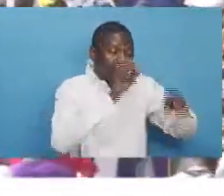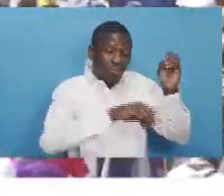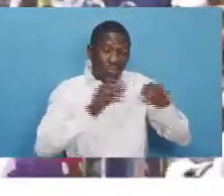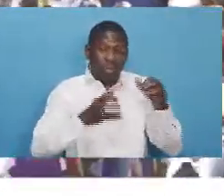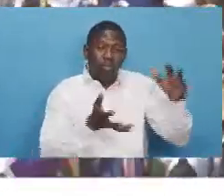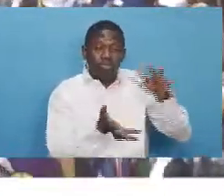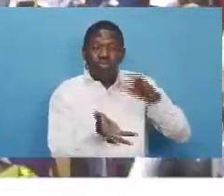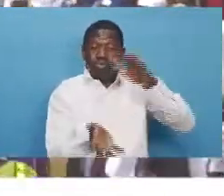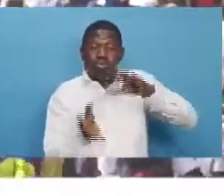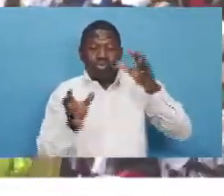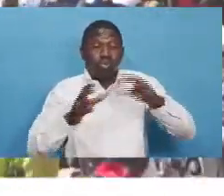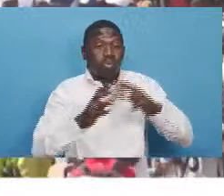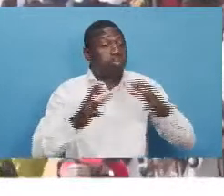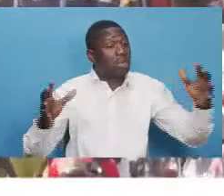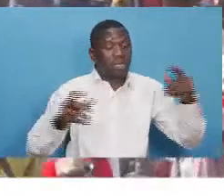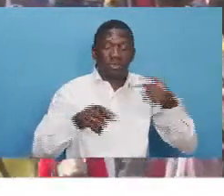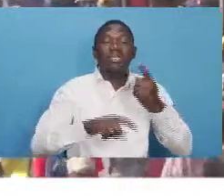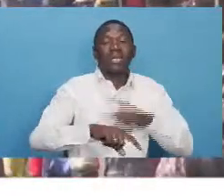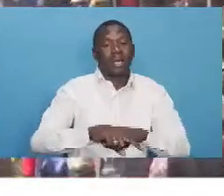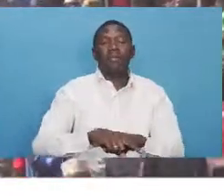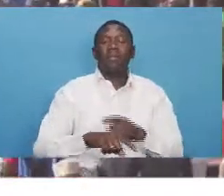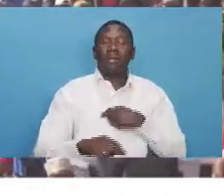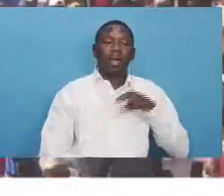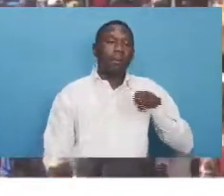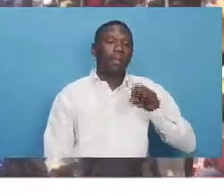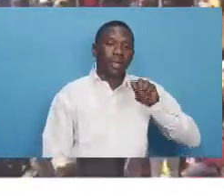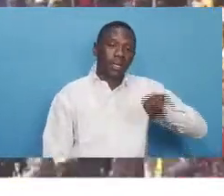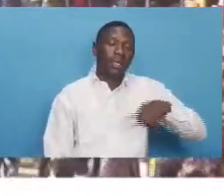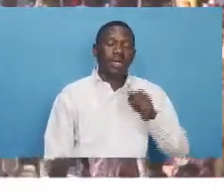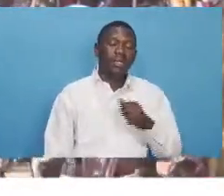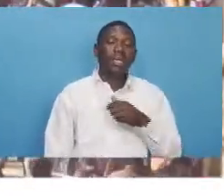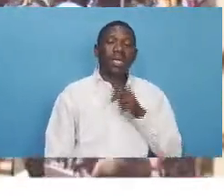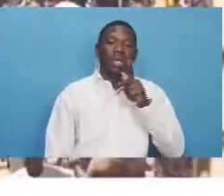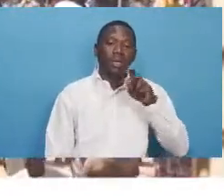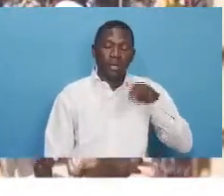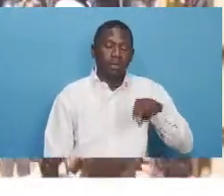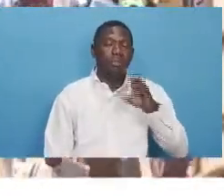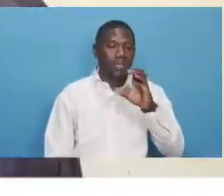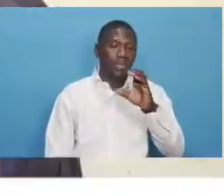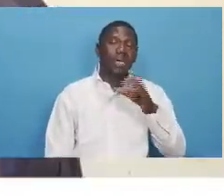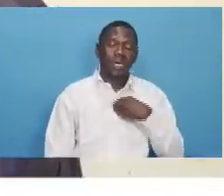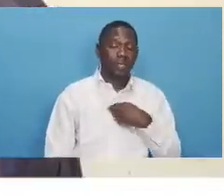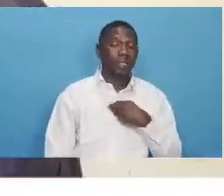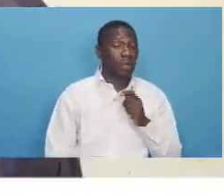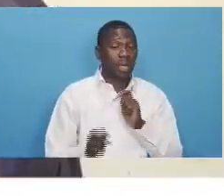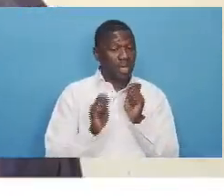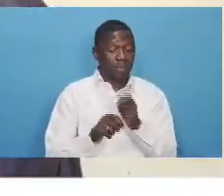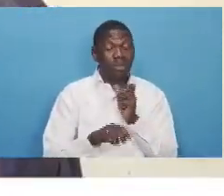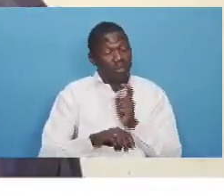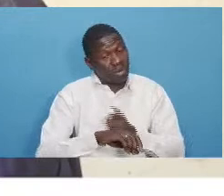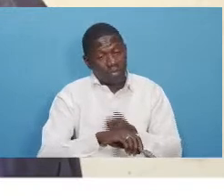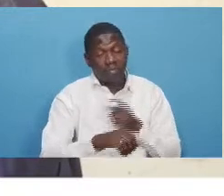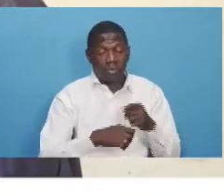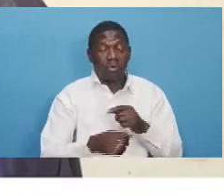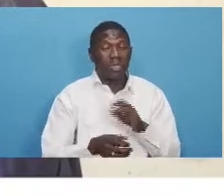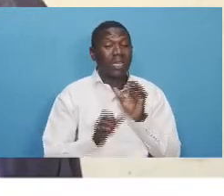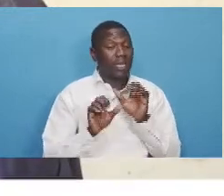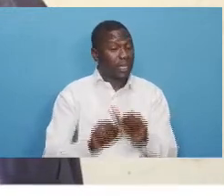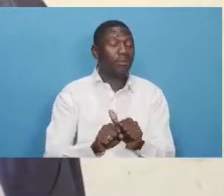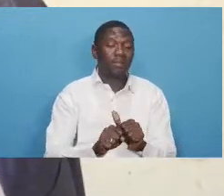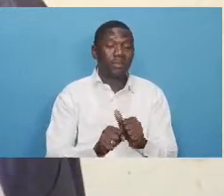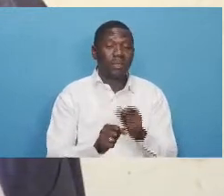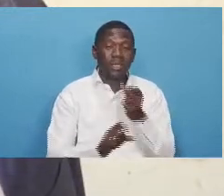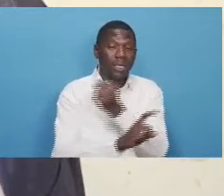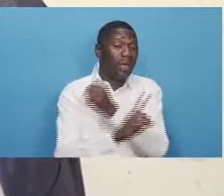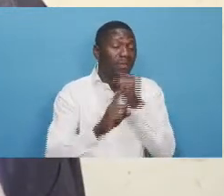this type of events, Mr. Njai said the KMC has placed in measures to keep the environment clean. Simply because arrangements have been